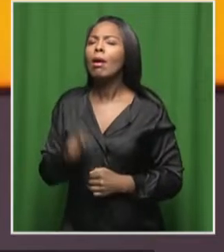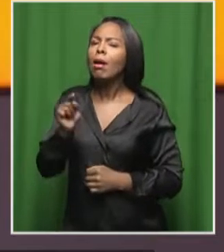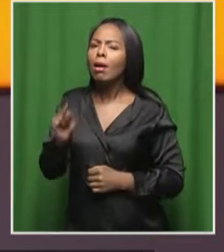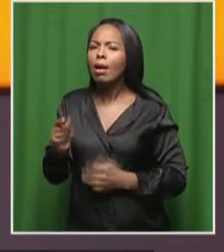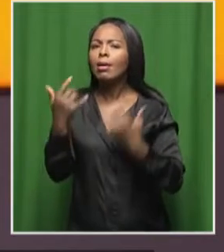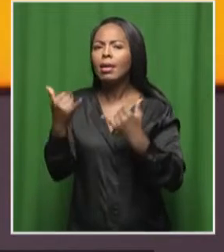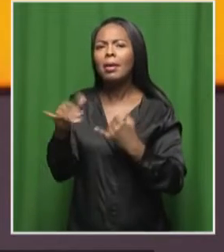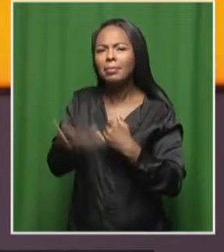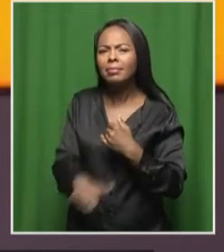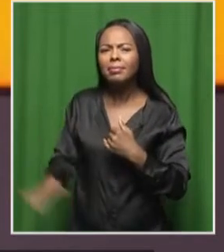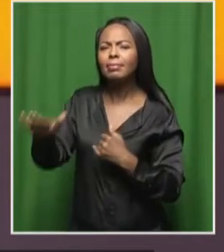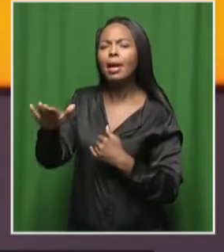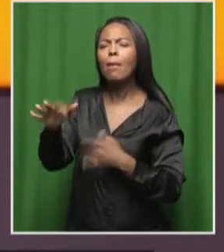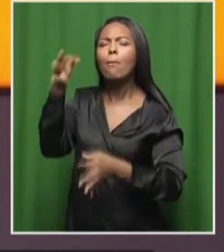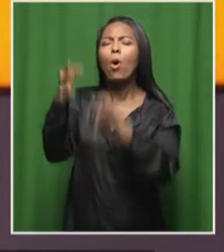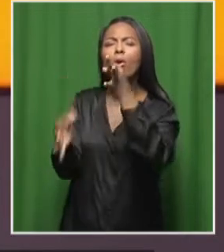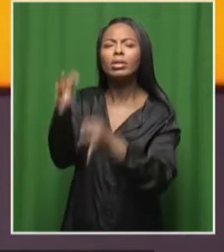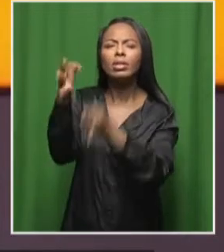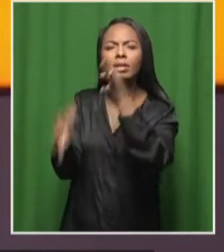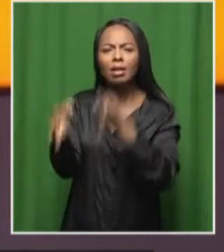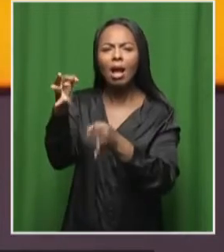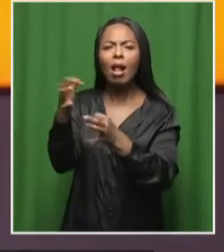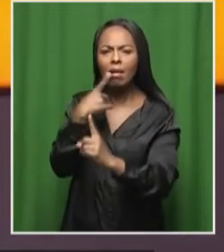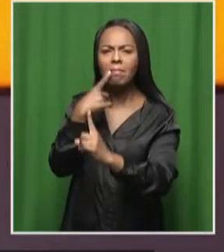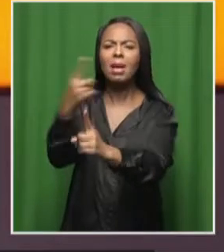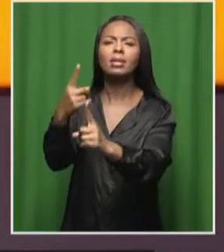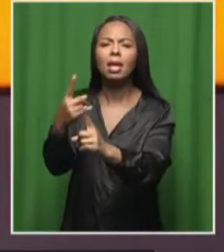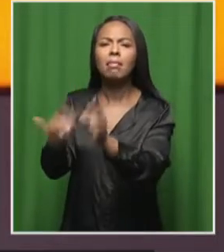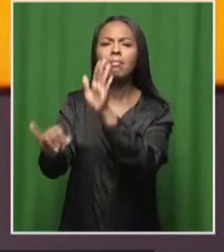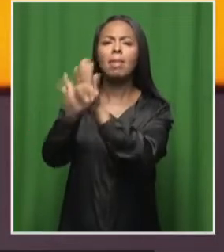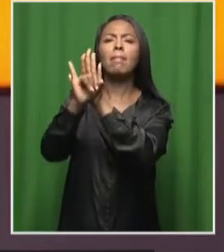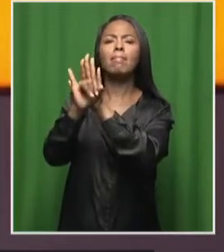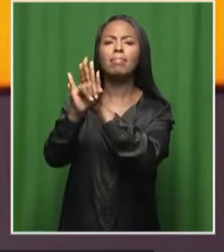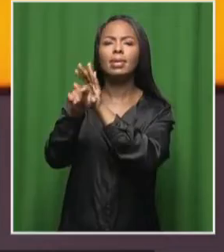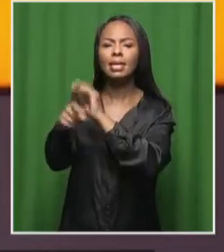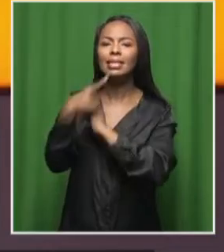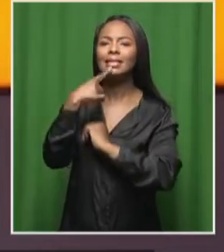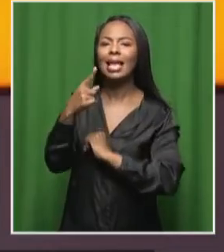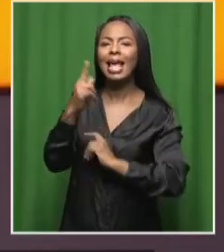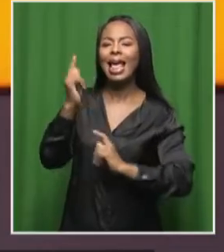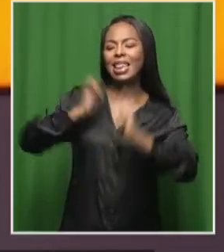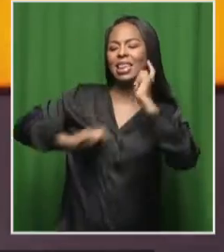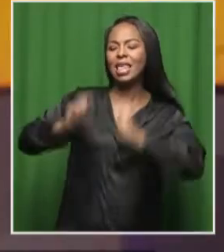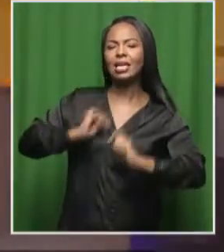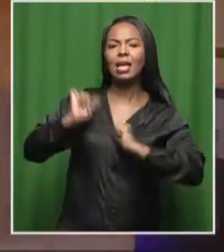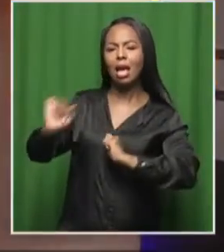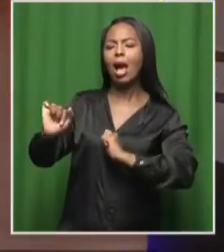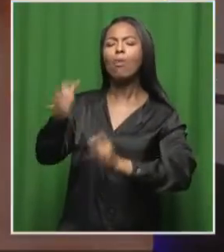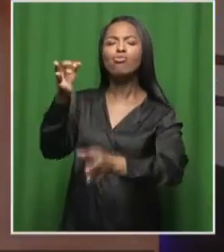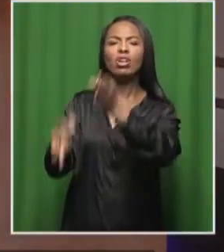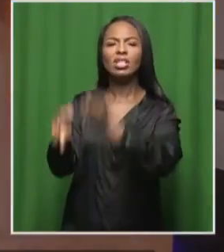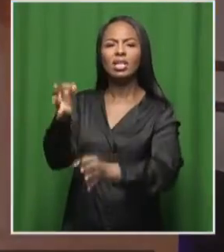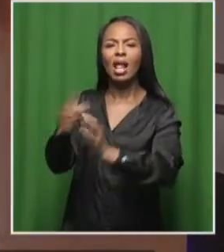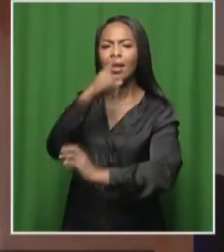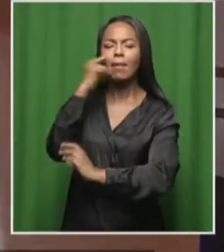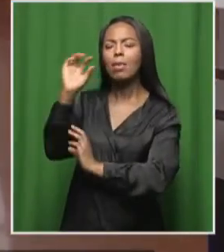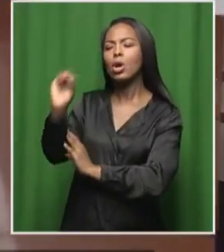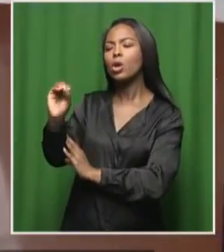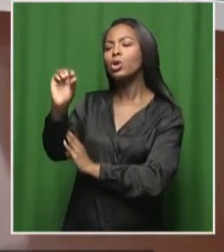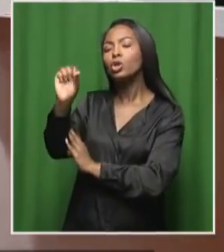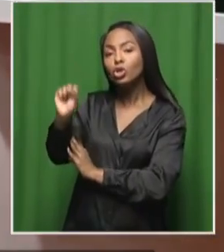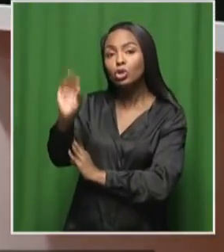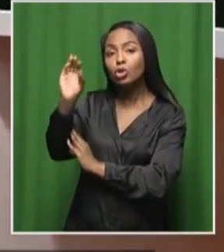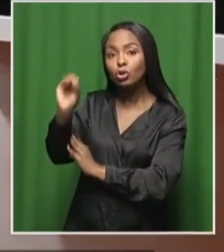strong political message to a point where it's even been labeled political theatre. So how important is adding